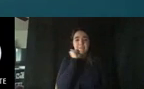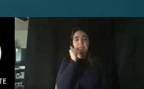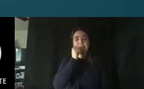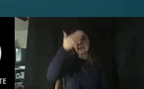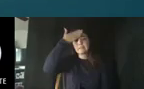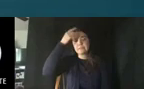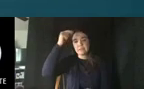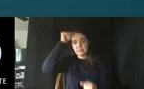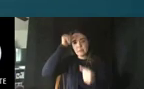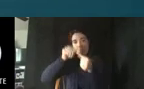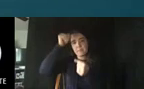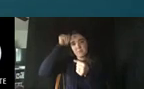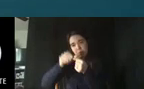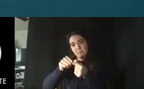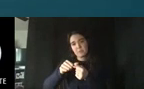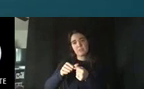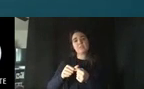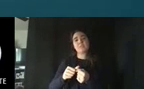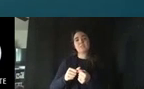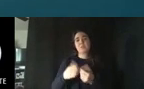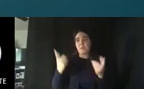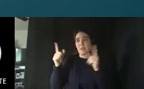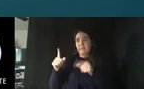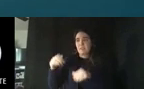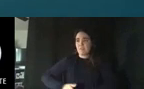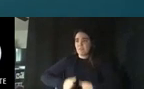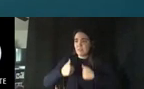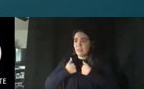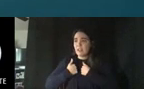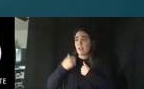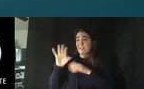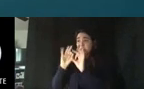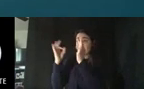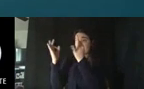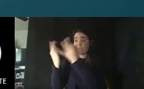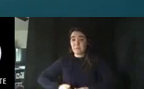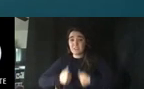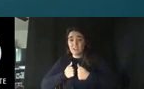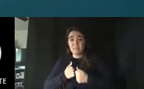about what's going on in their lives and their family's lives, because some of them didn't survive.